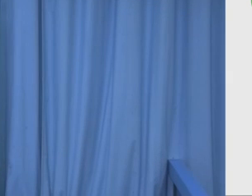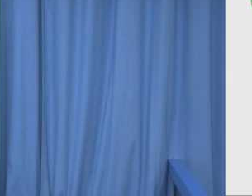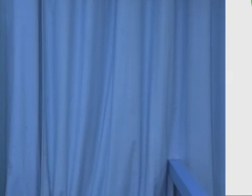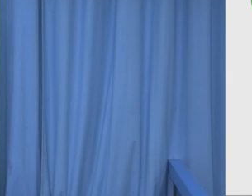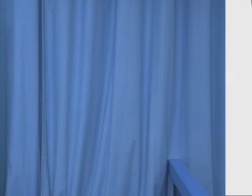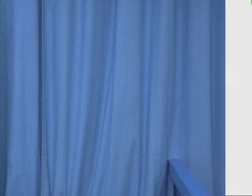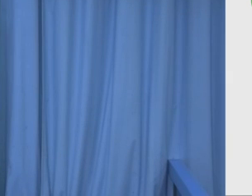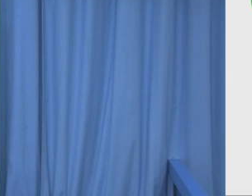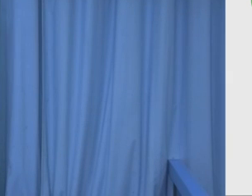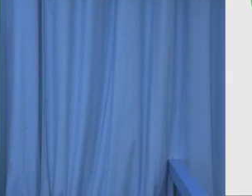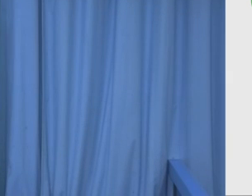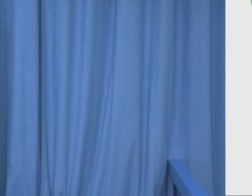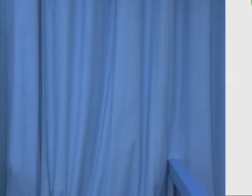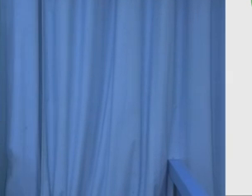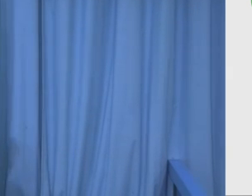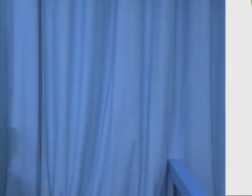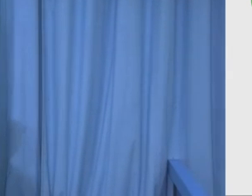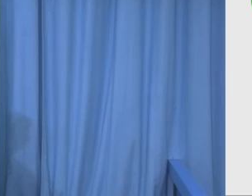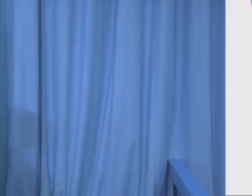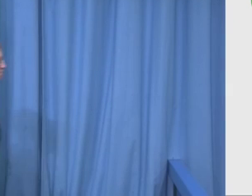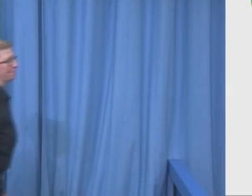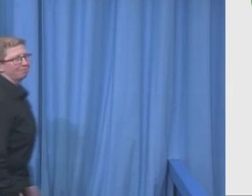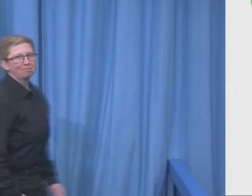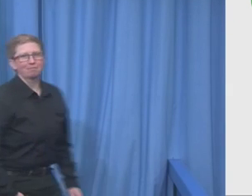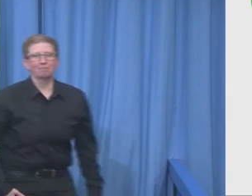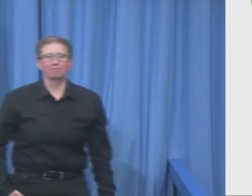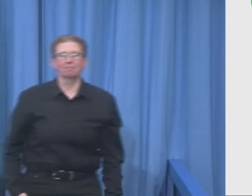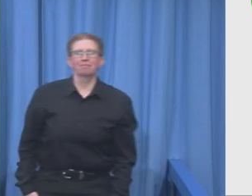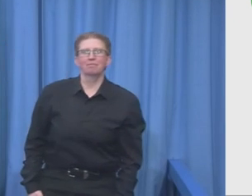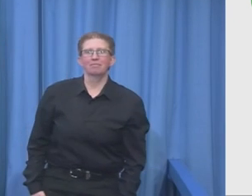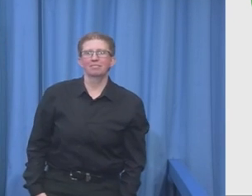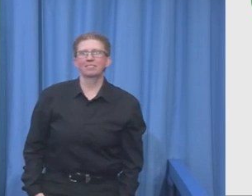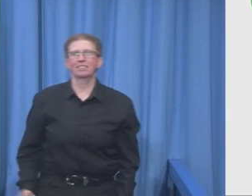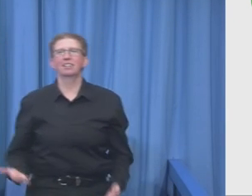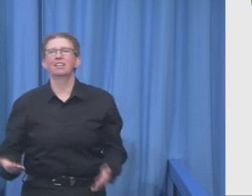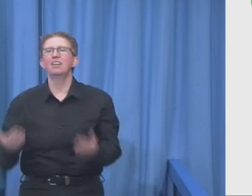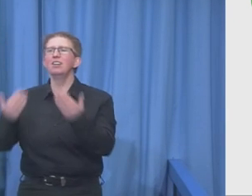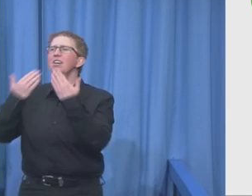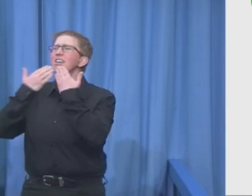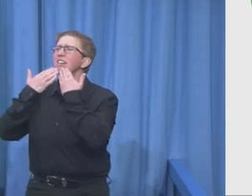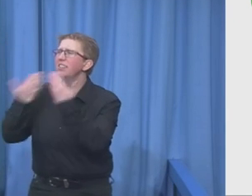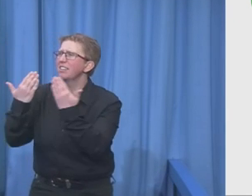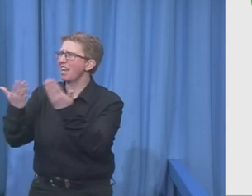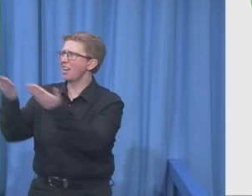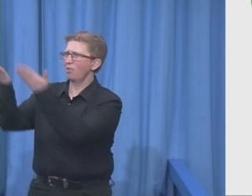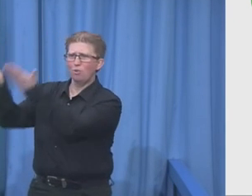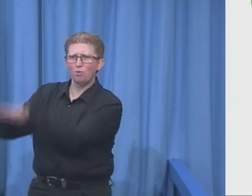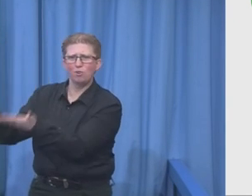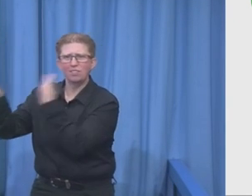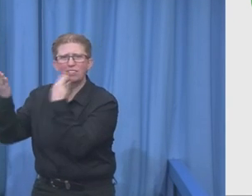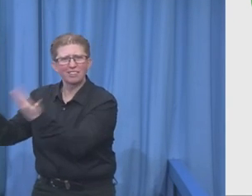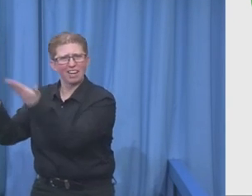Thank you, Bart. Isn't that a fantastic way to start the day? Thanks. Yeah.